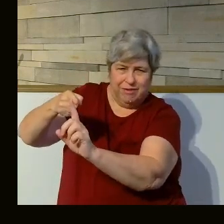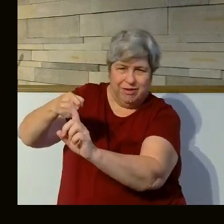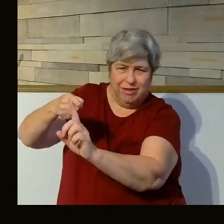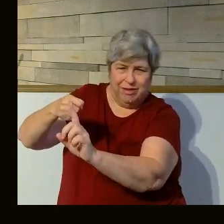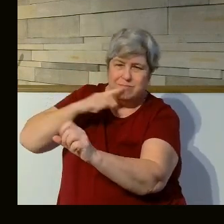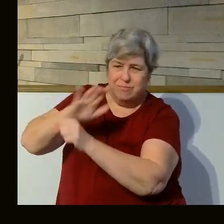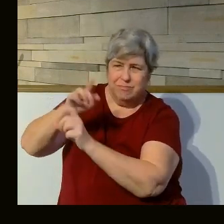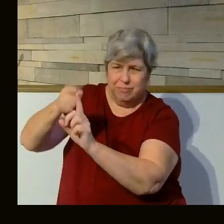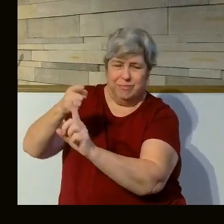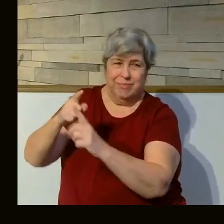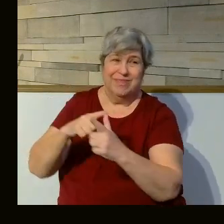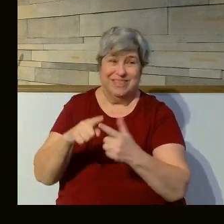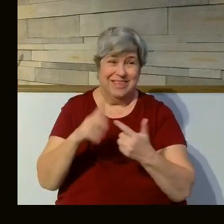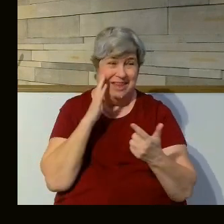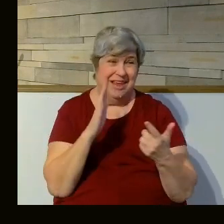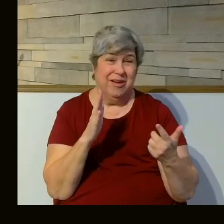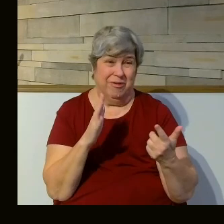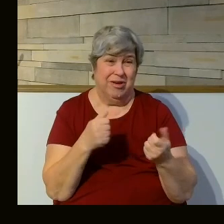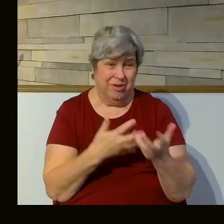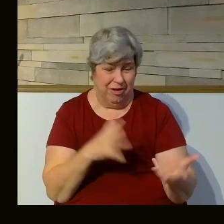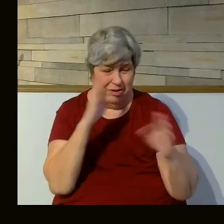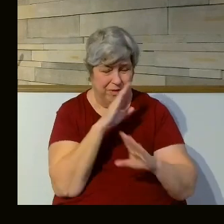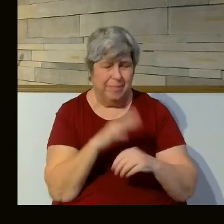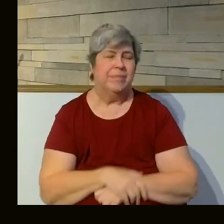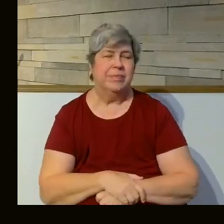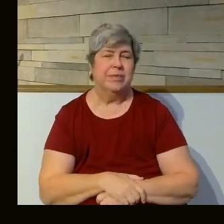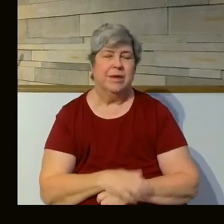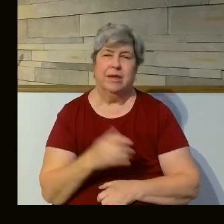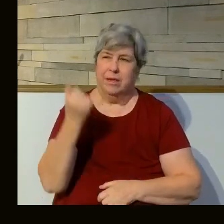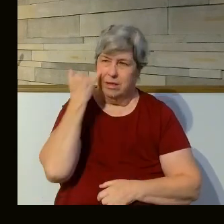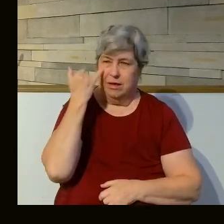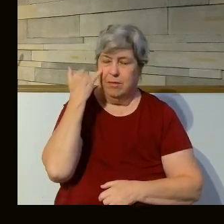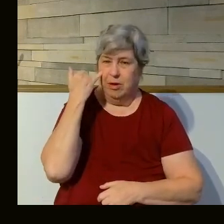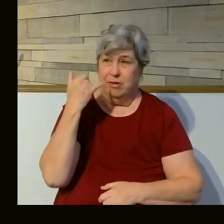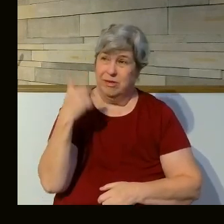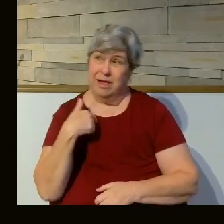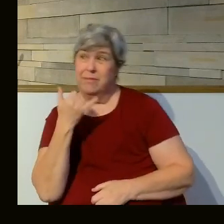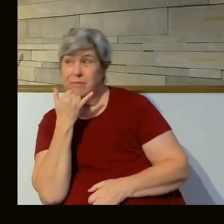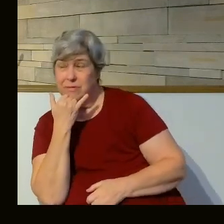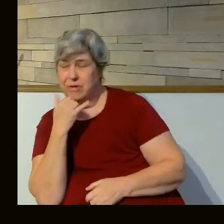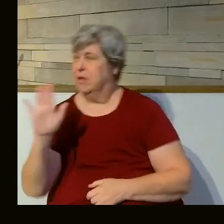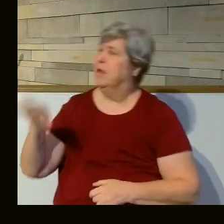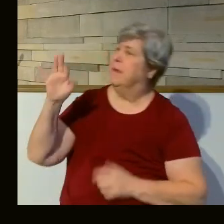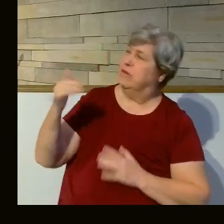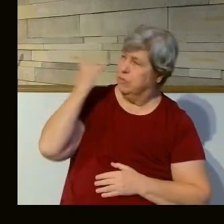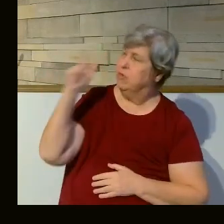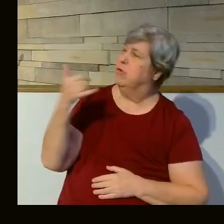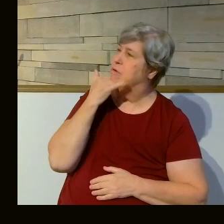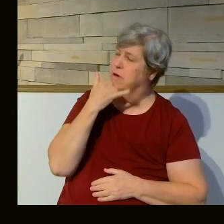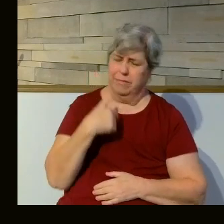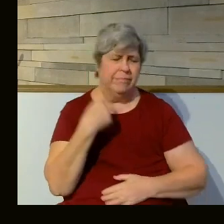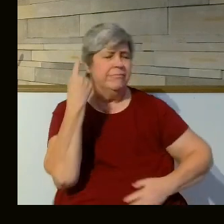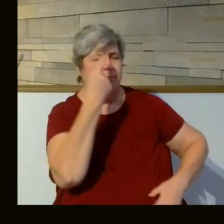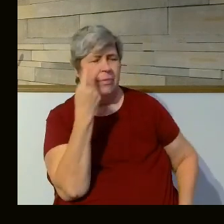then there's going to be a price to pay. Folks, life, what about a risk? What if I'm wrong? Pastor, what if you're wrong about something? I've thought about